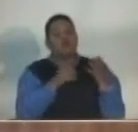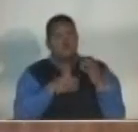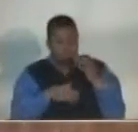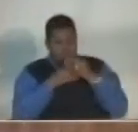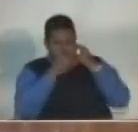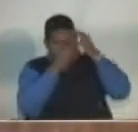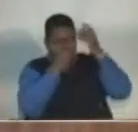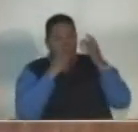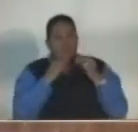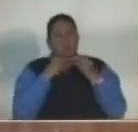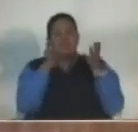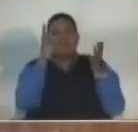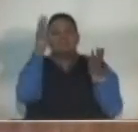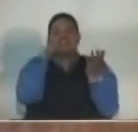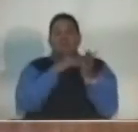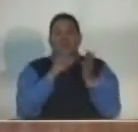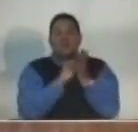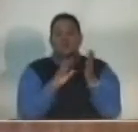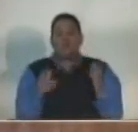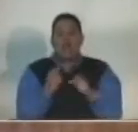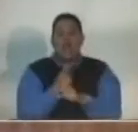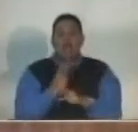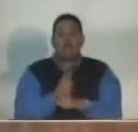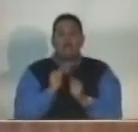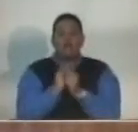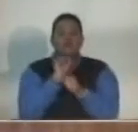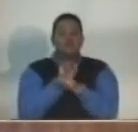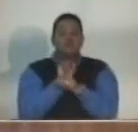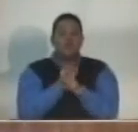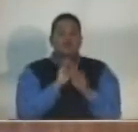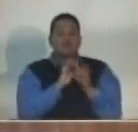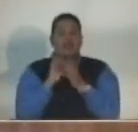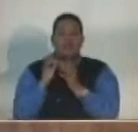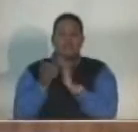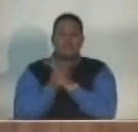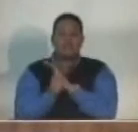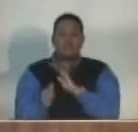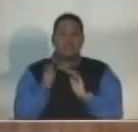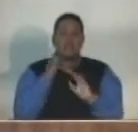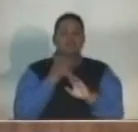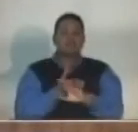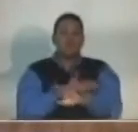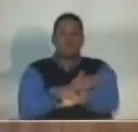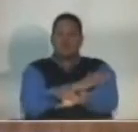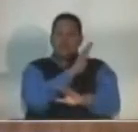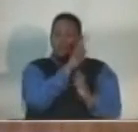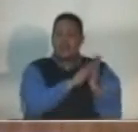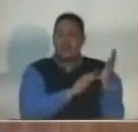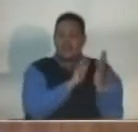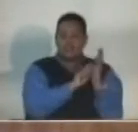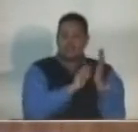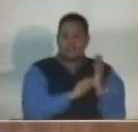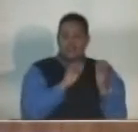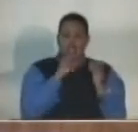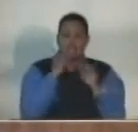to provide 6,000 students per annum with job-related skills and to upgrade their literacy and